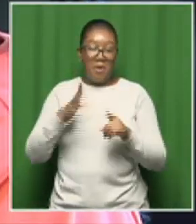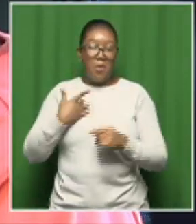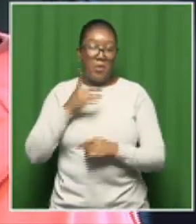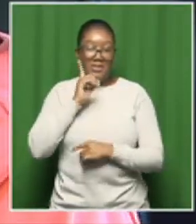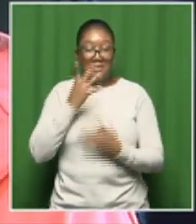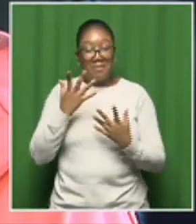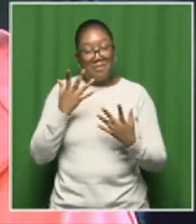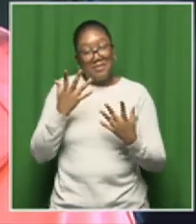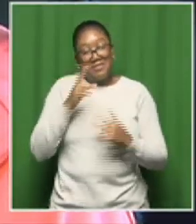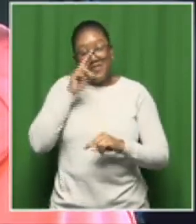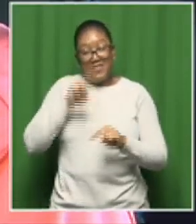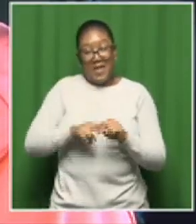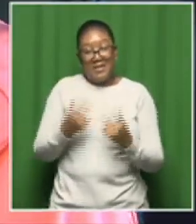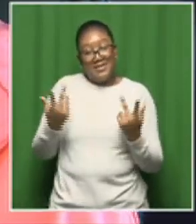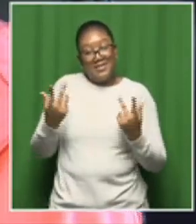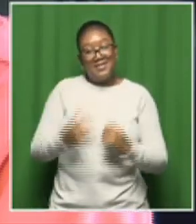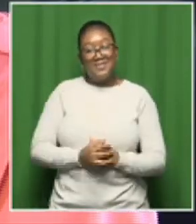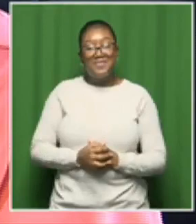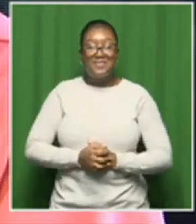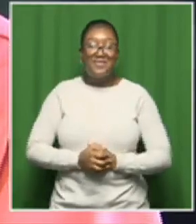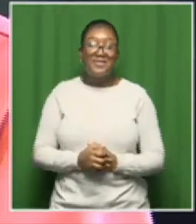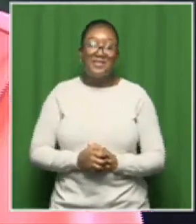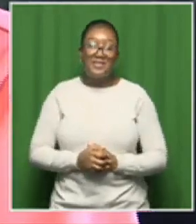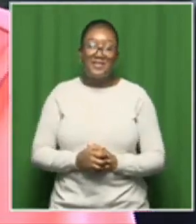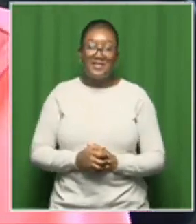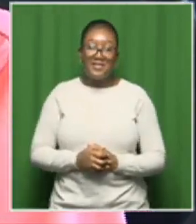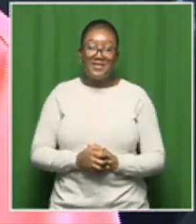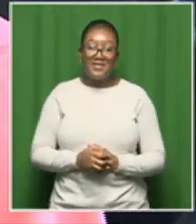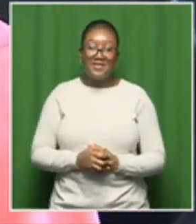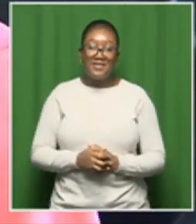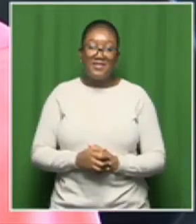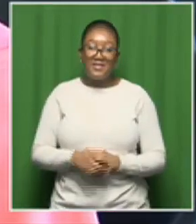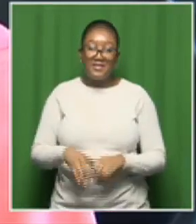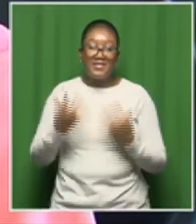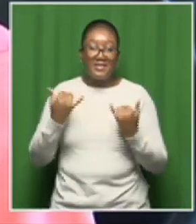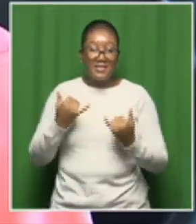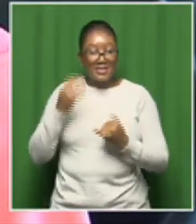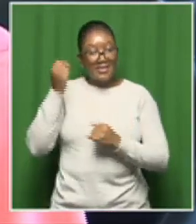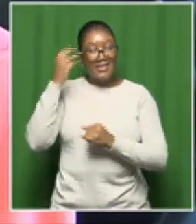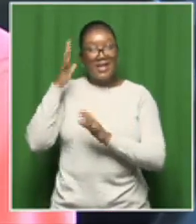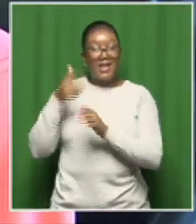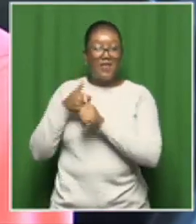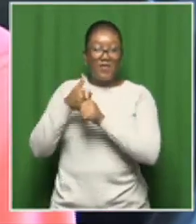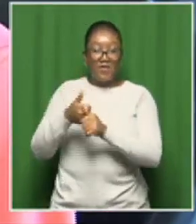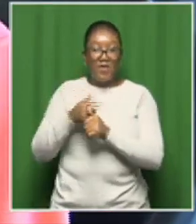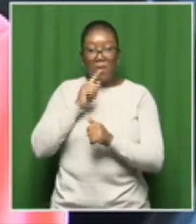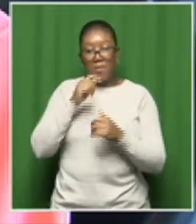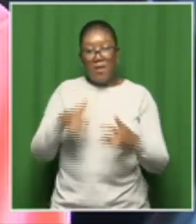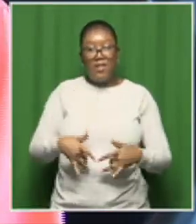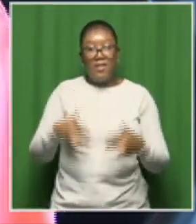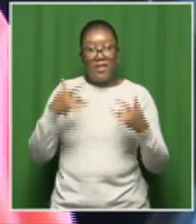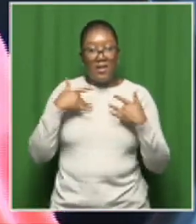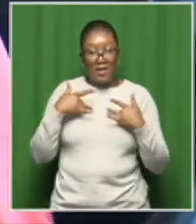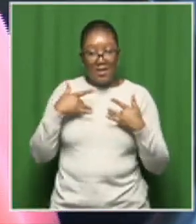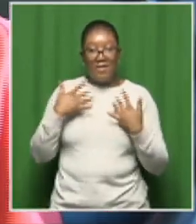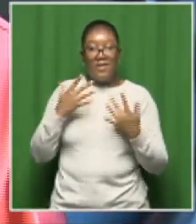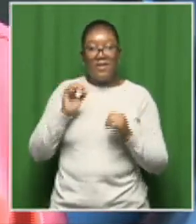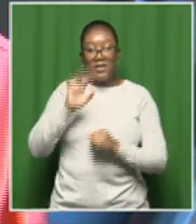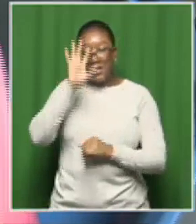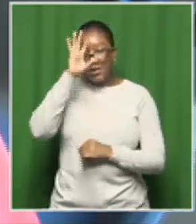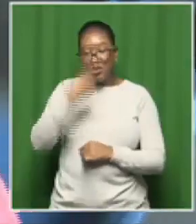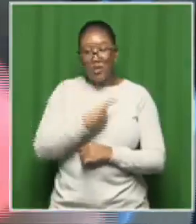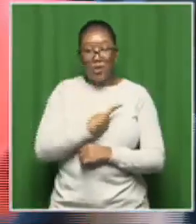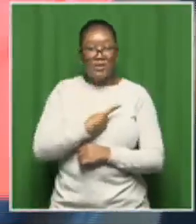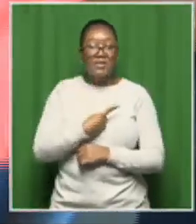It'll be fine. And Mark, of course, also just following the sun with us right here on Morning Live. His beautiful daughter is